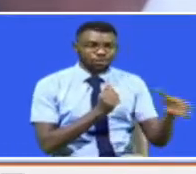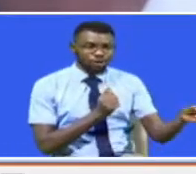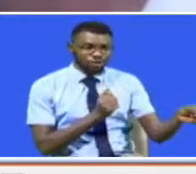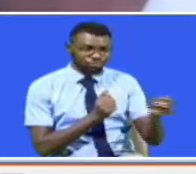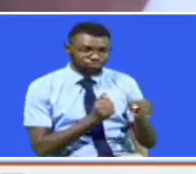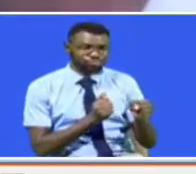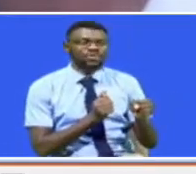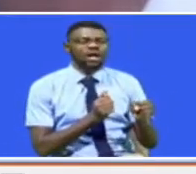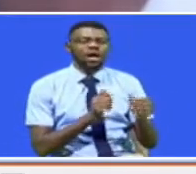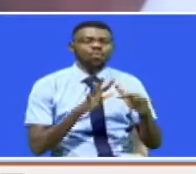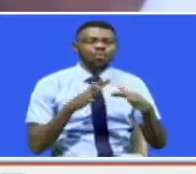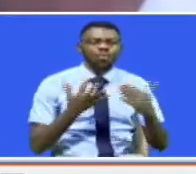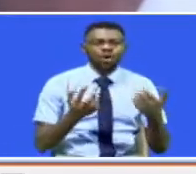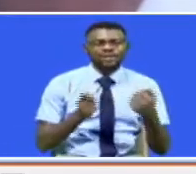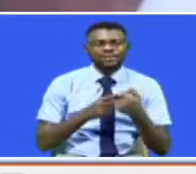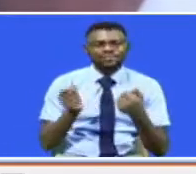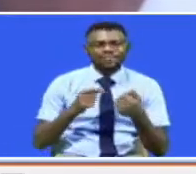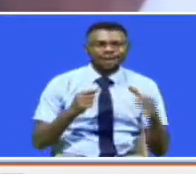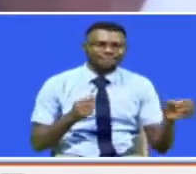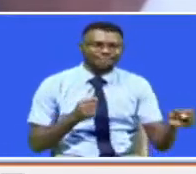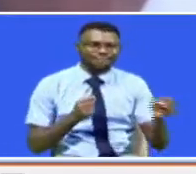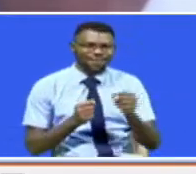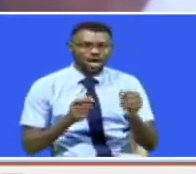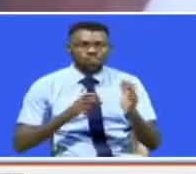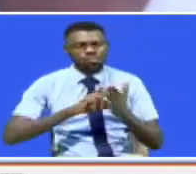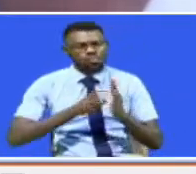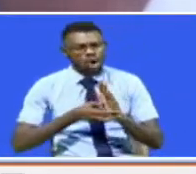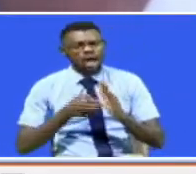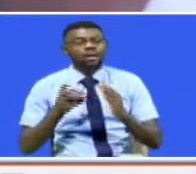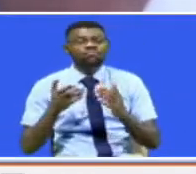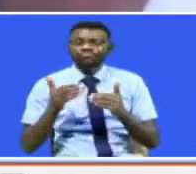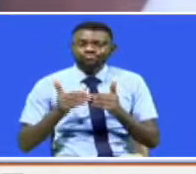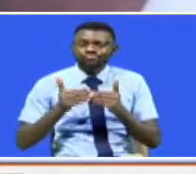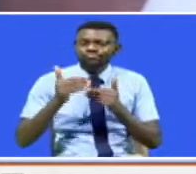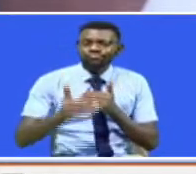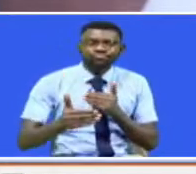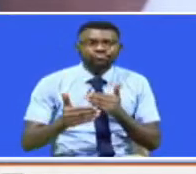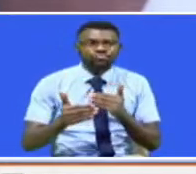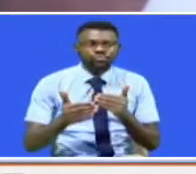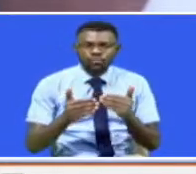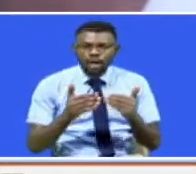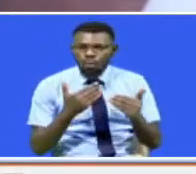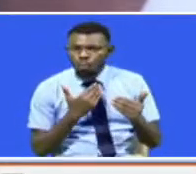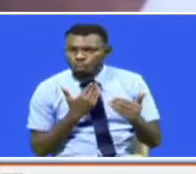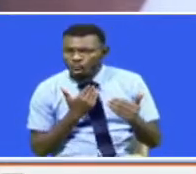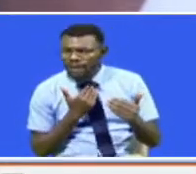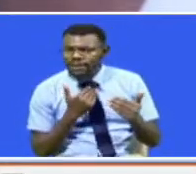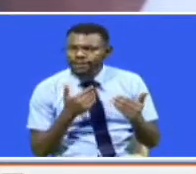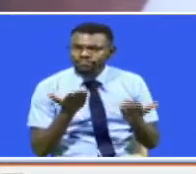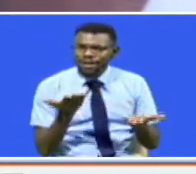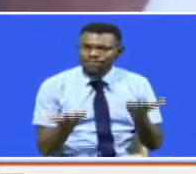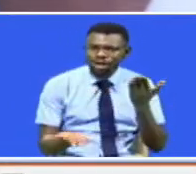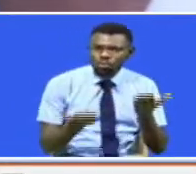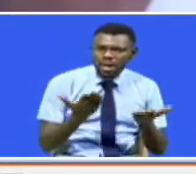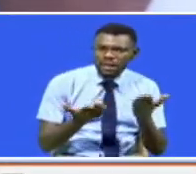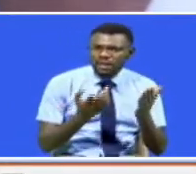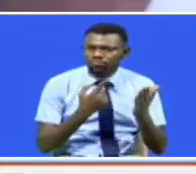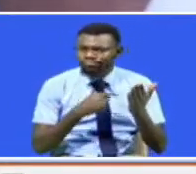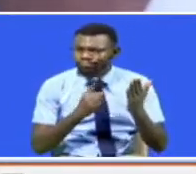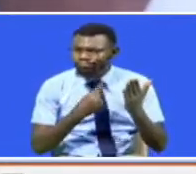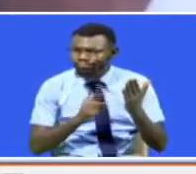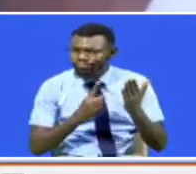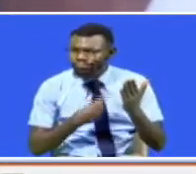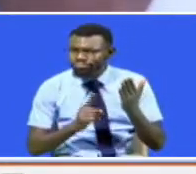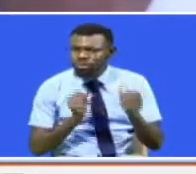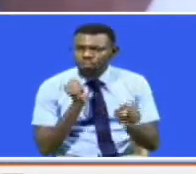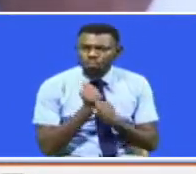contract or a 6 months contract, and then after that contract we get an appraisal on your performance, and we have